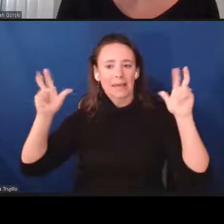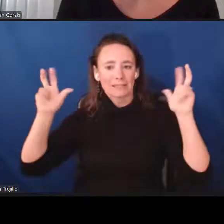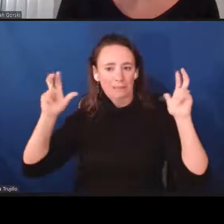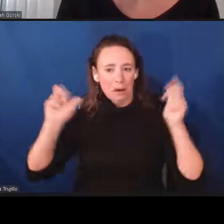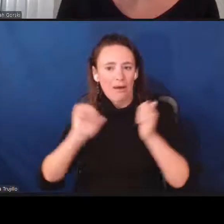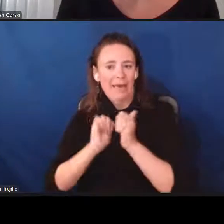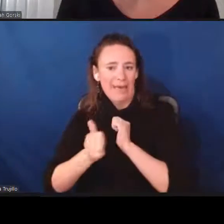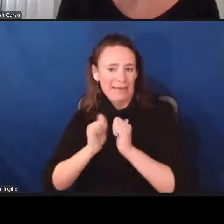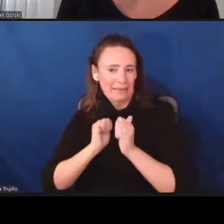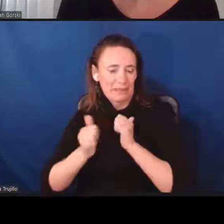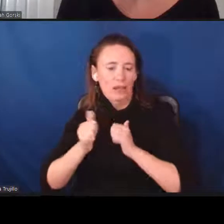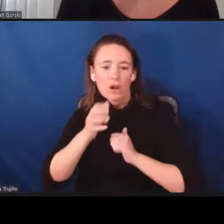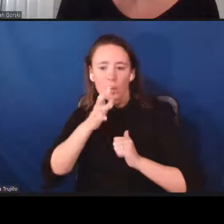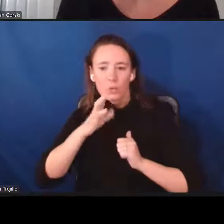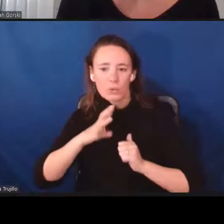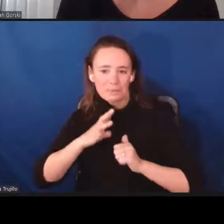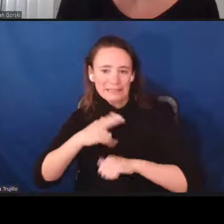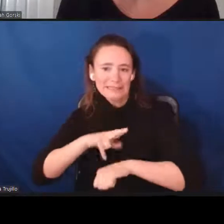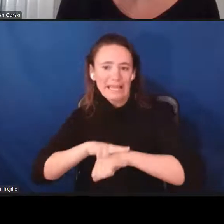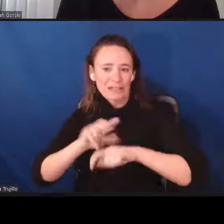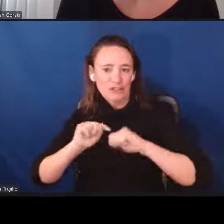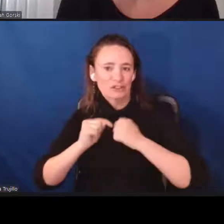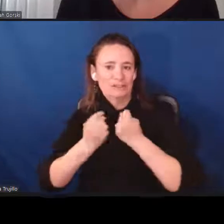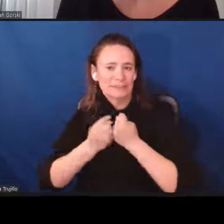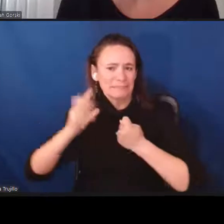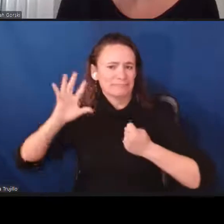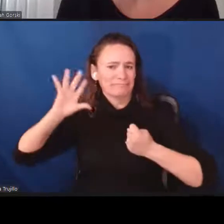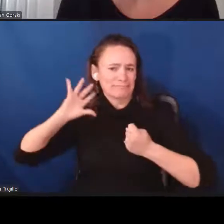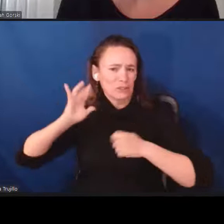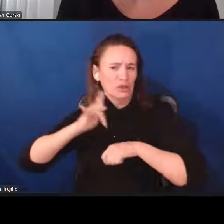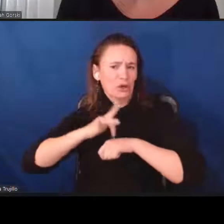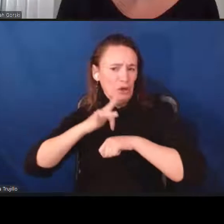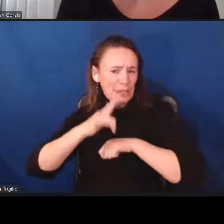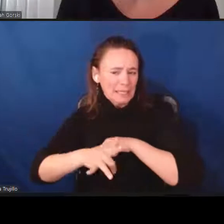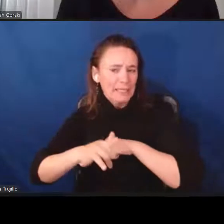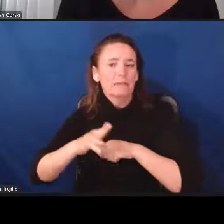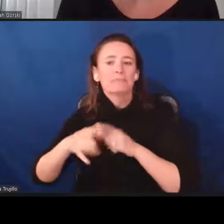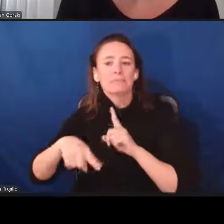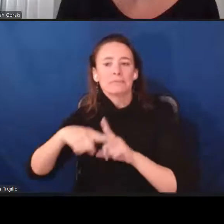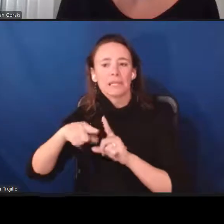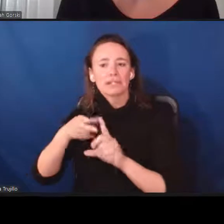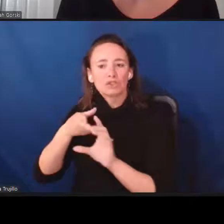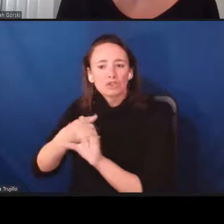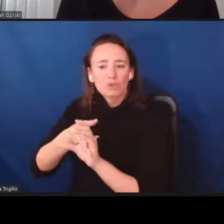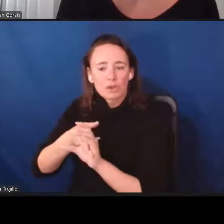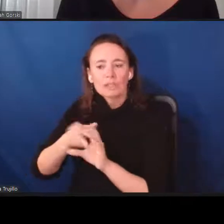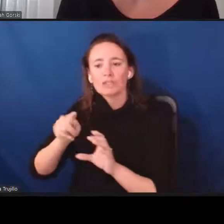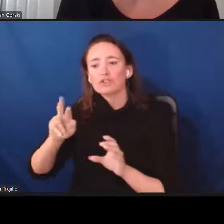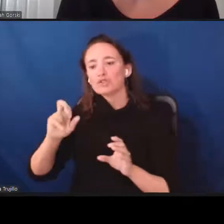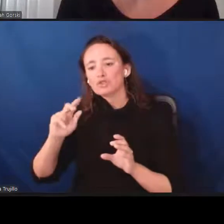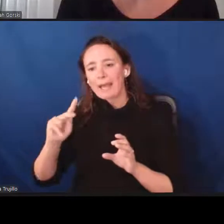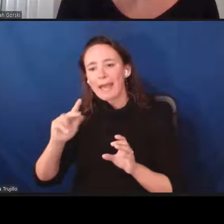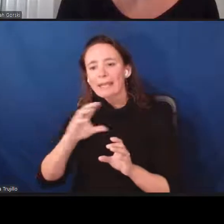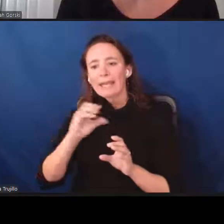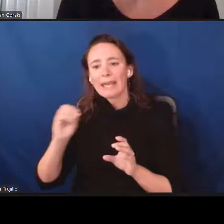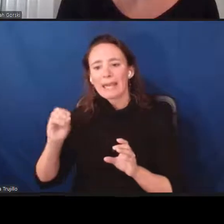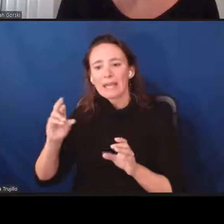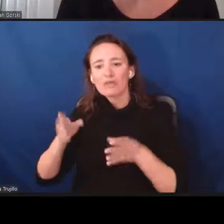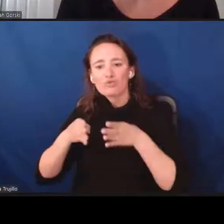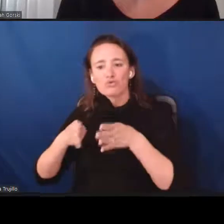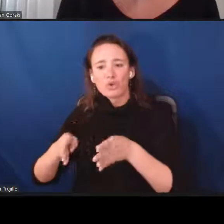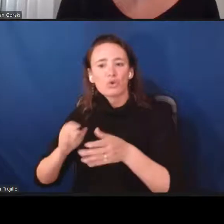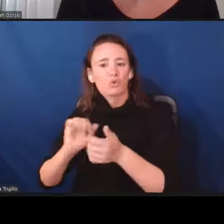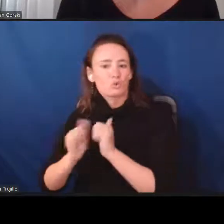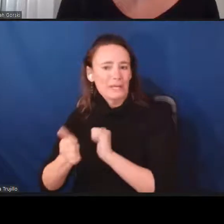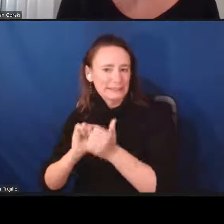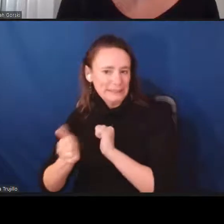early in my career, and then did road racing and track for many years. Ran a couple of races up